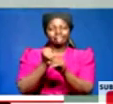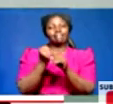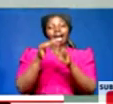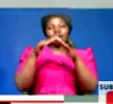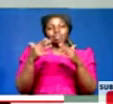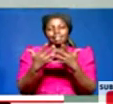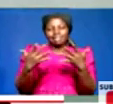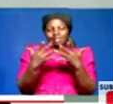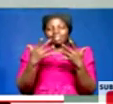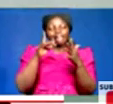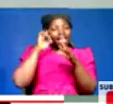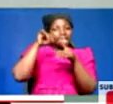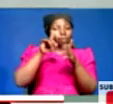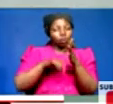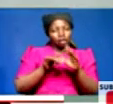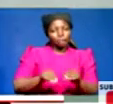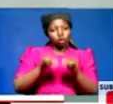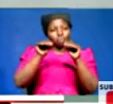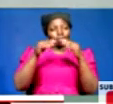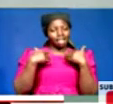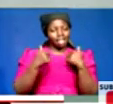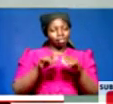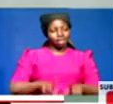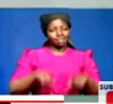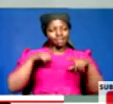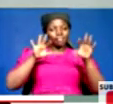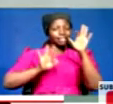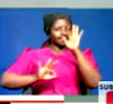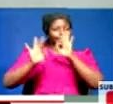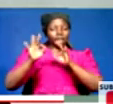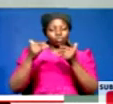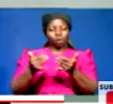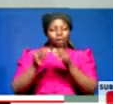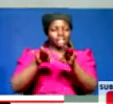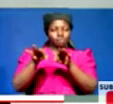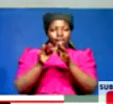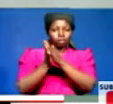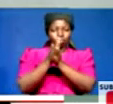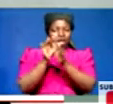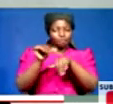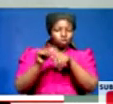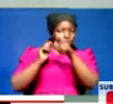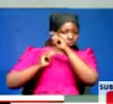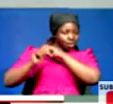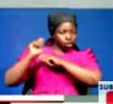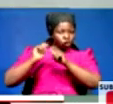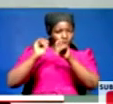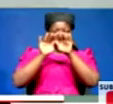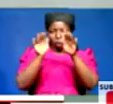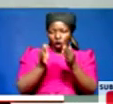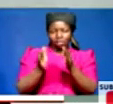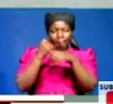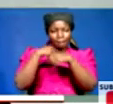of promoting a healthy lifestyle. Teresa Mutai revisits the story of traditional pottery and how the efforts of